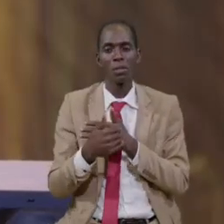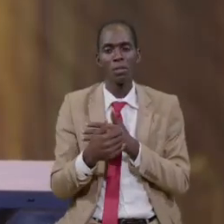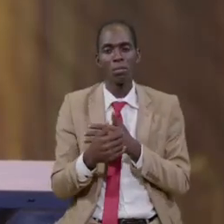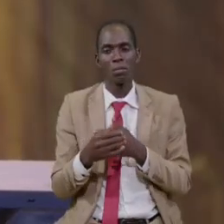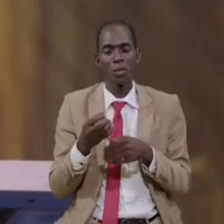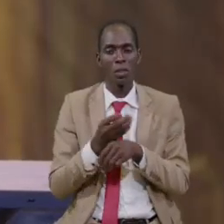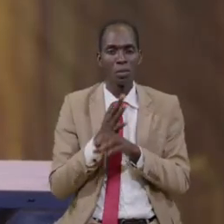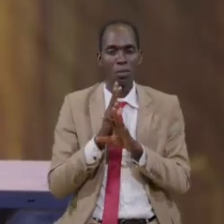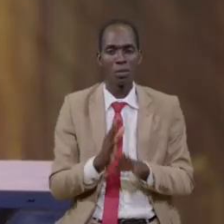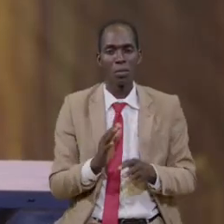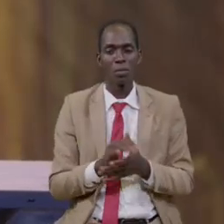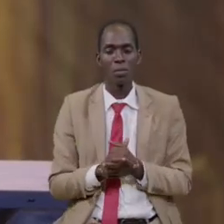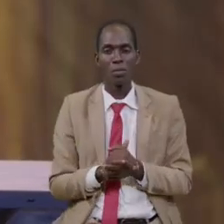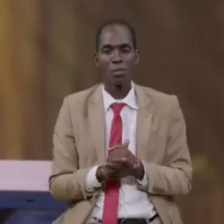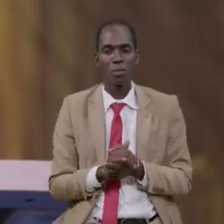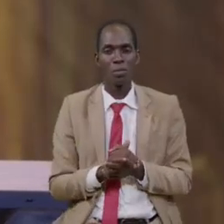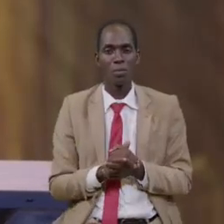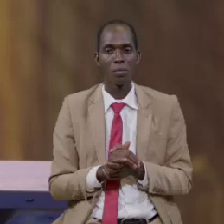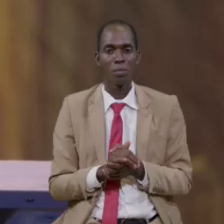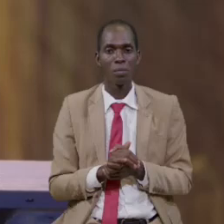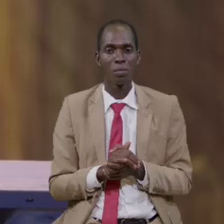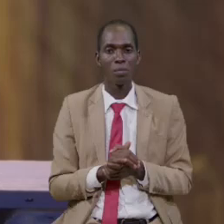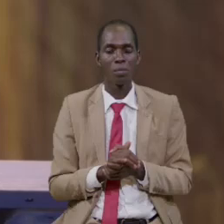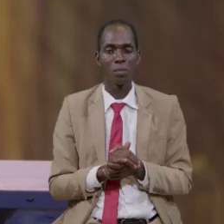We're waiting for the far back.